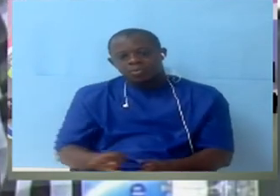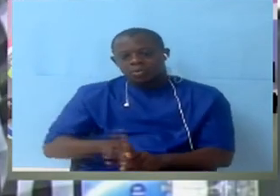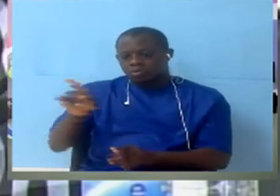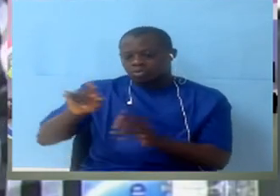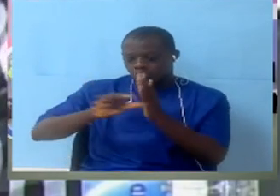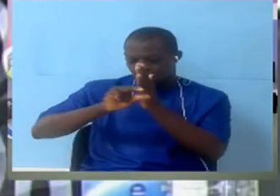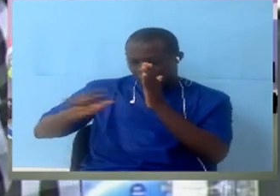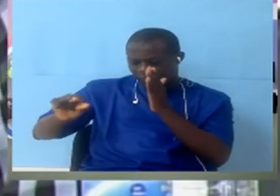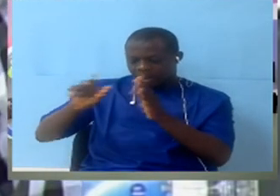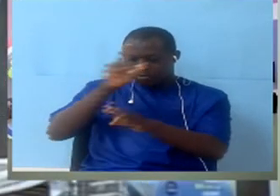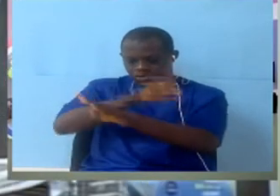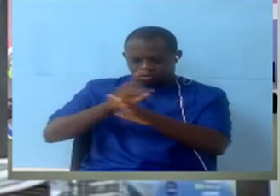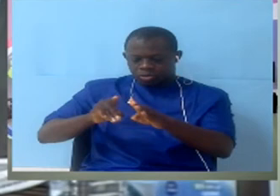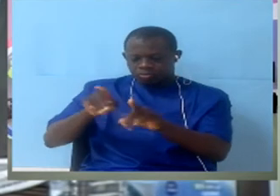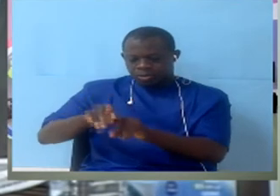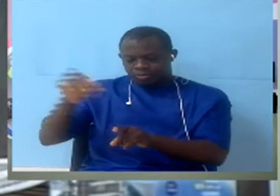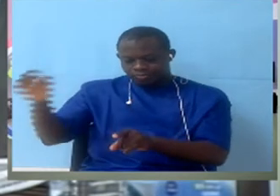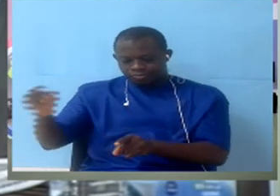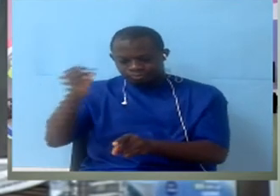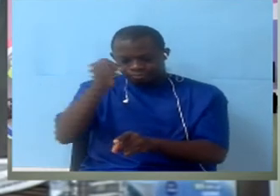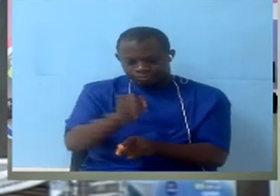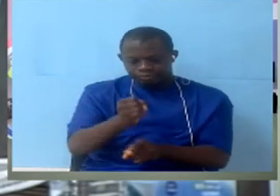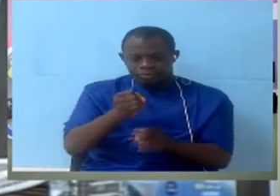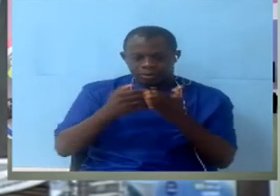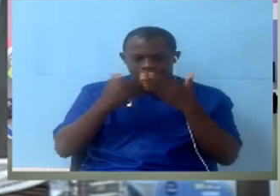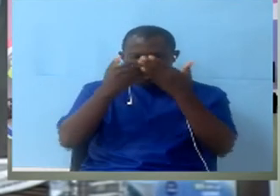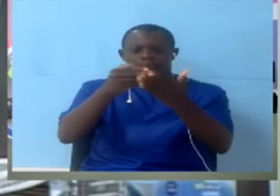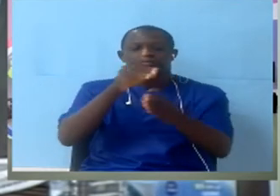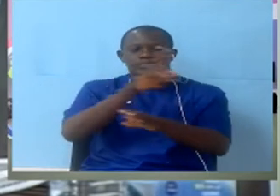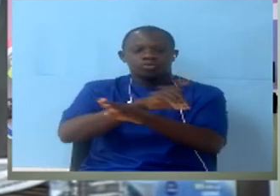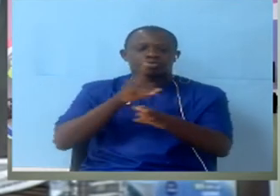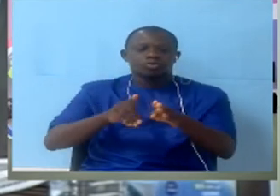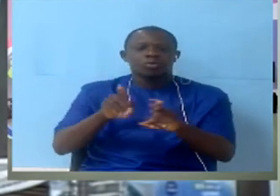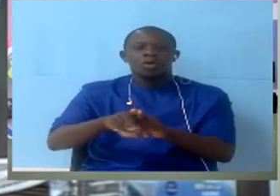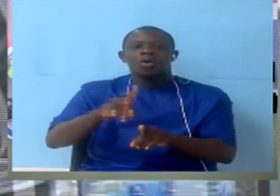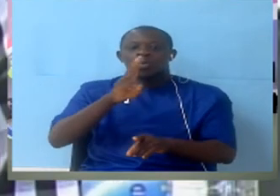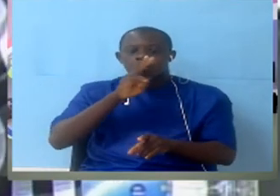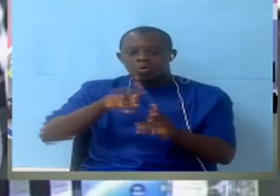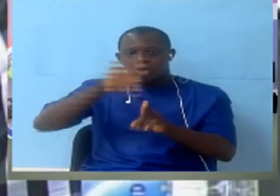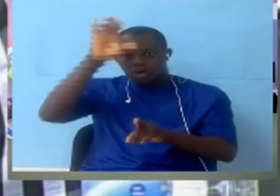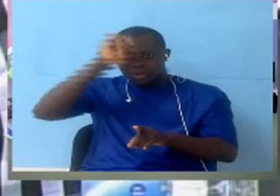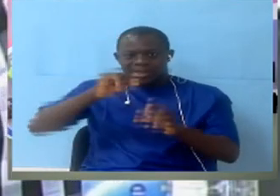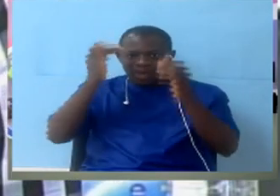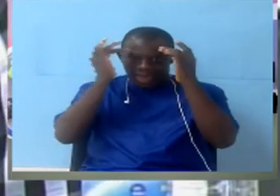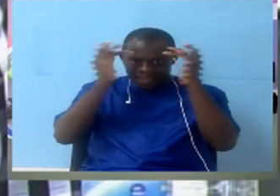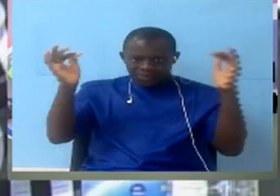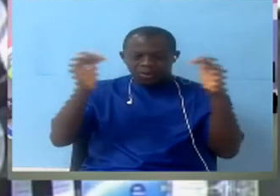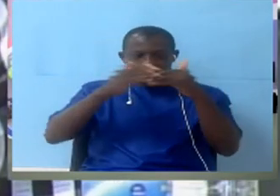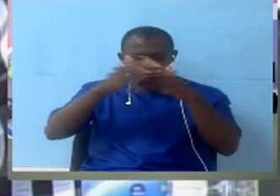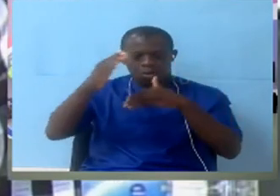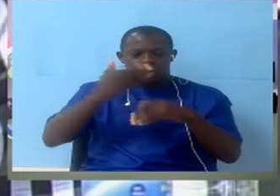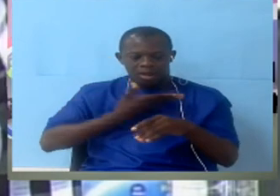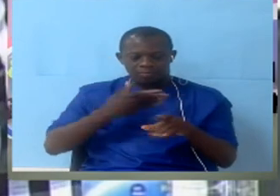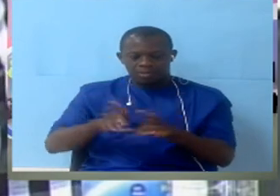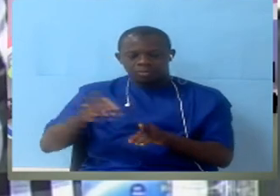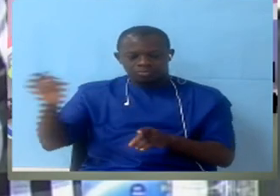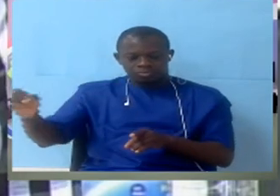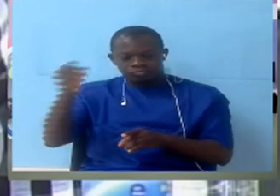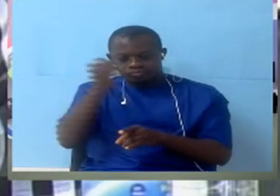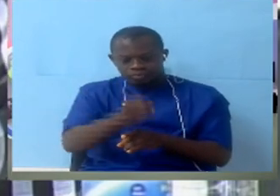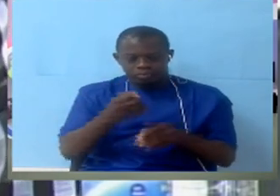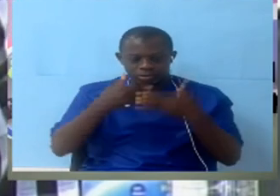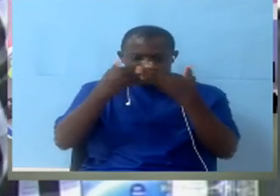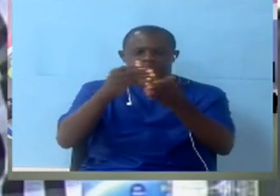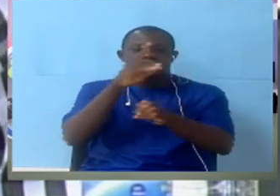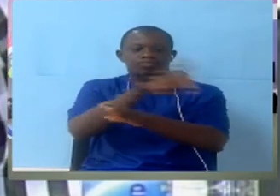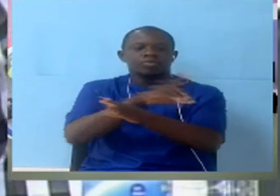places do ñi ne qualified place do nga kaje. Those who are qualified for the positions. Ñu competent ta place do ya kaje ye kaje. Those who are competent for positions allow them.